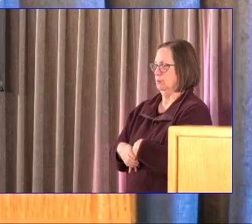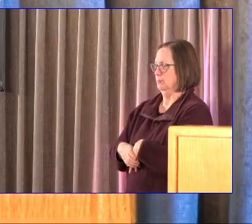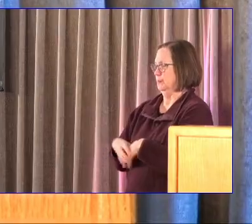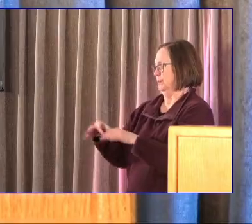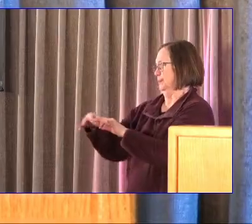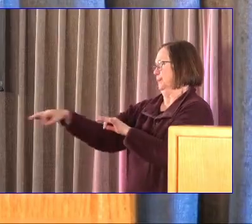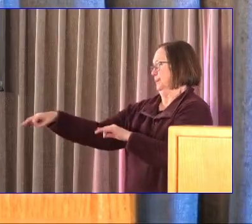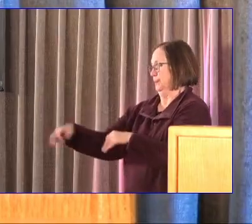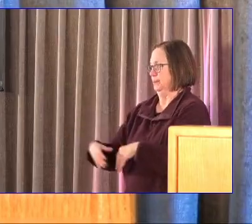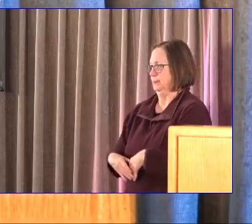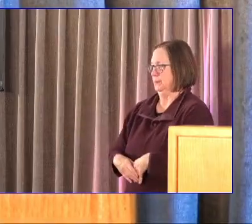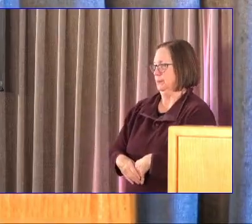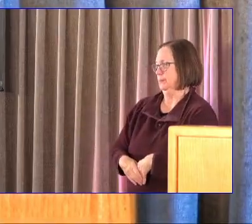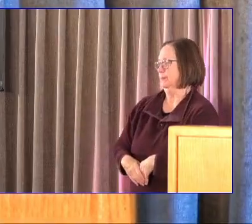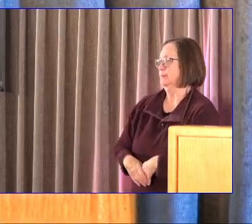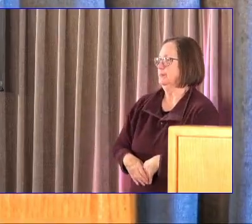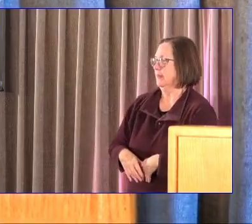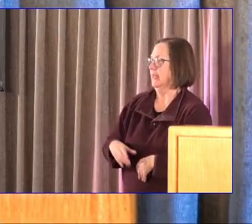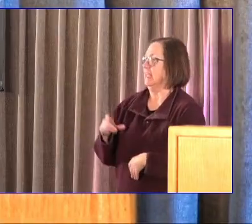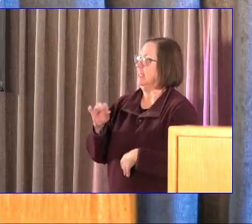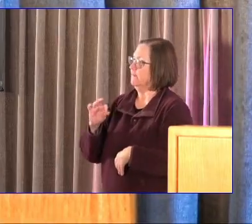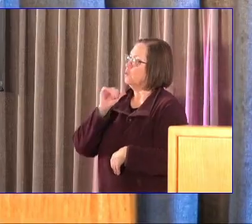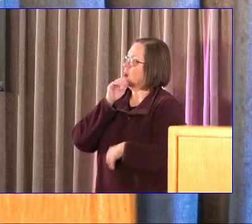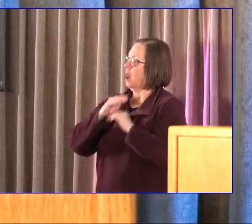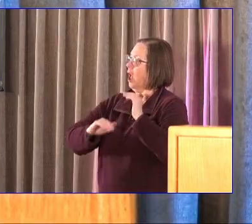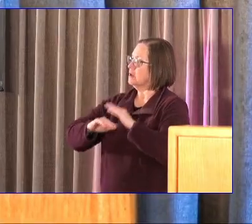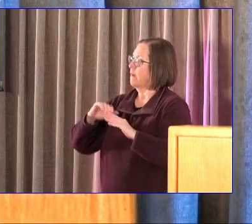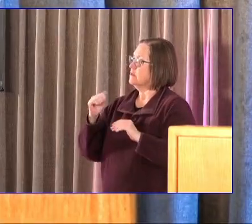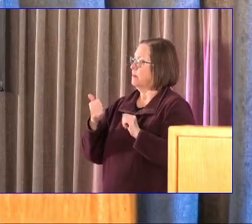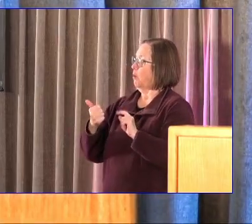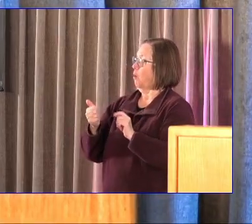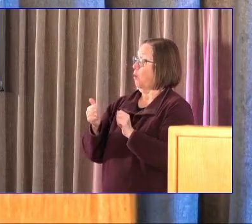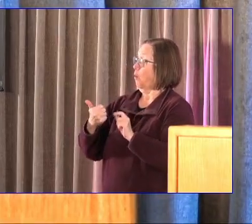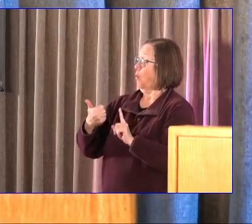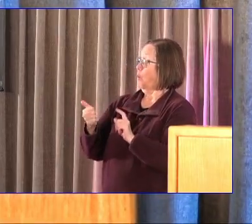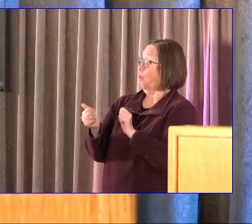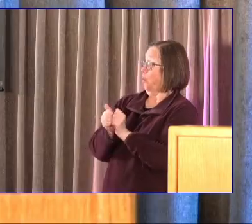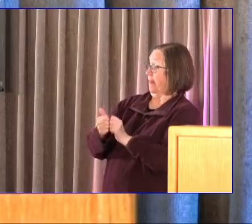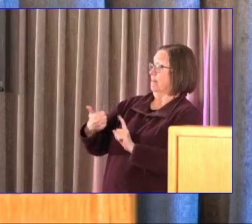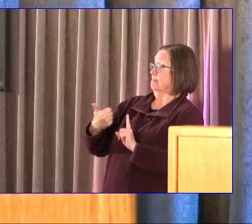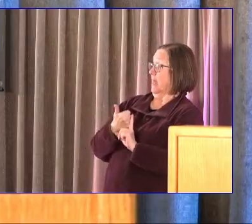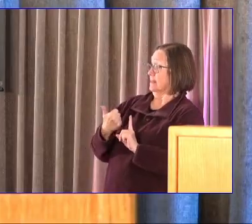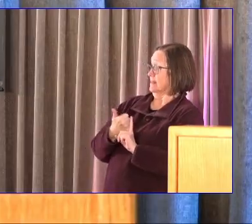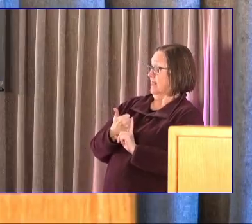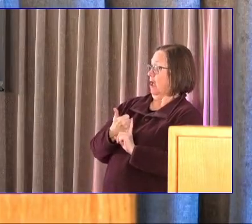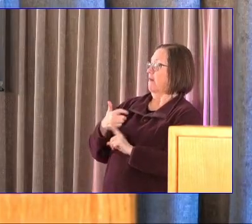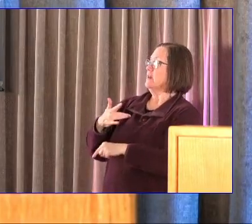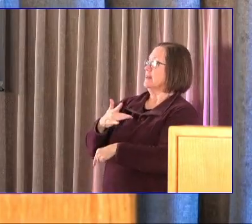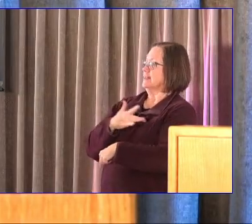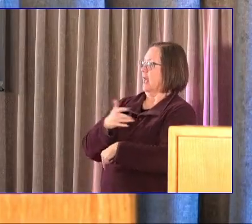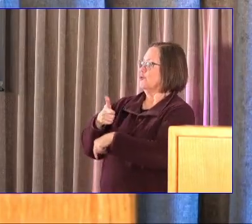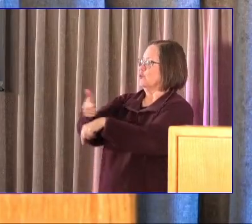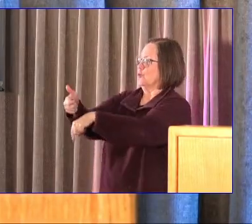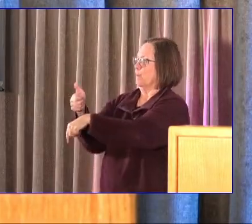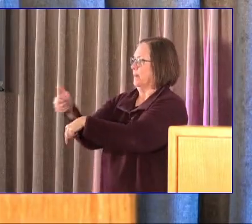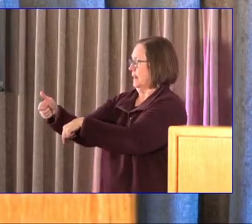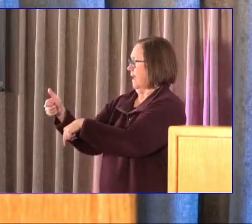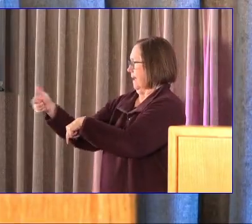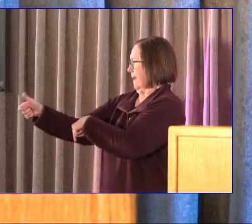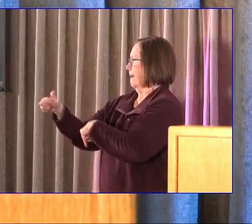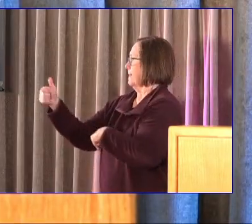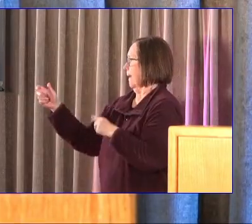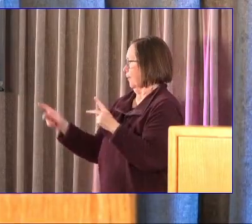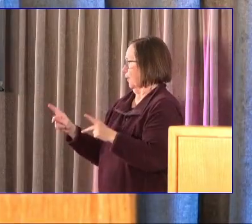same way. We like to other a lot around here. That is not good, folks. You can't have a community